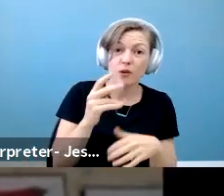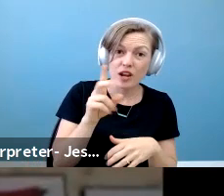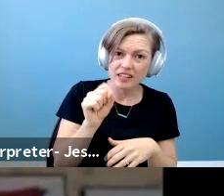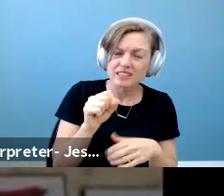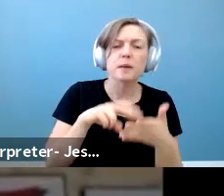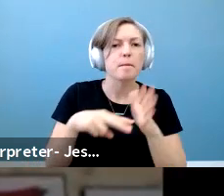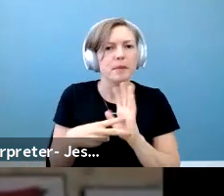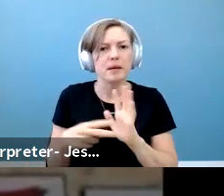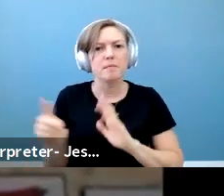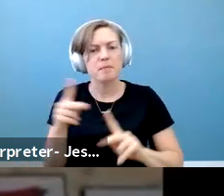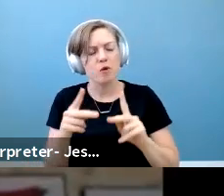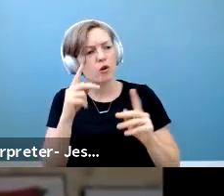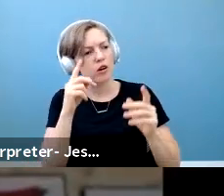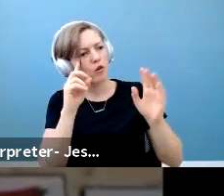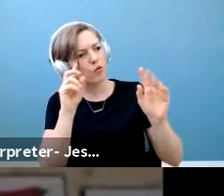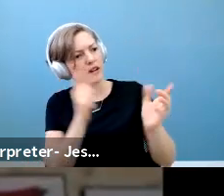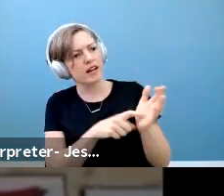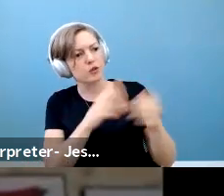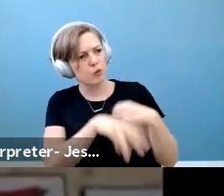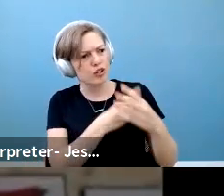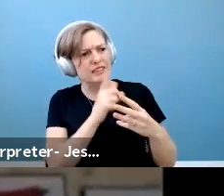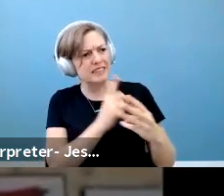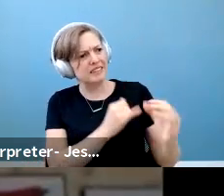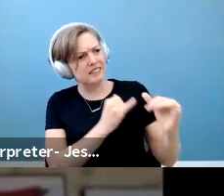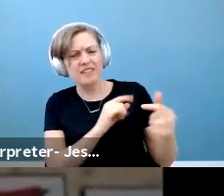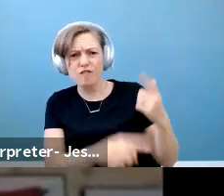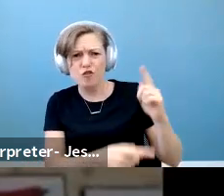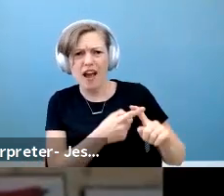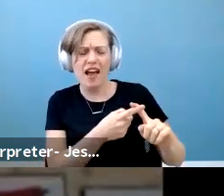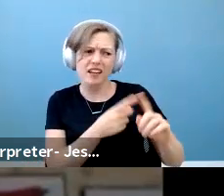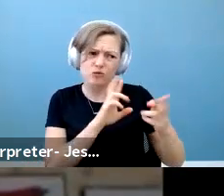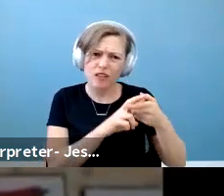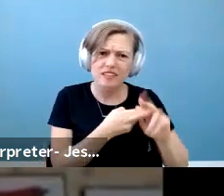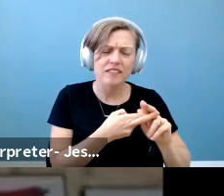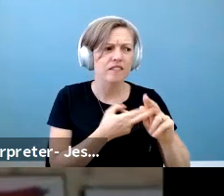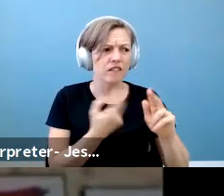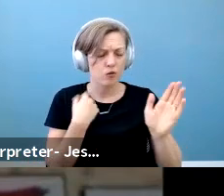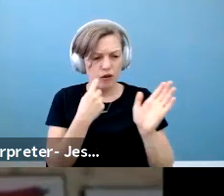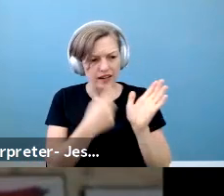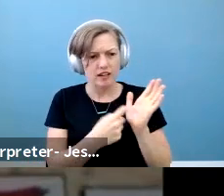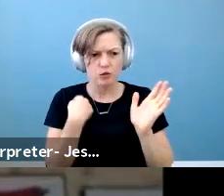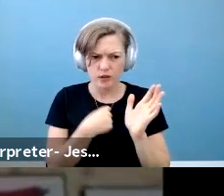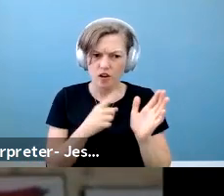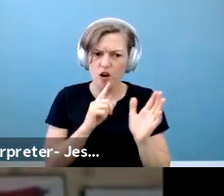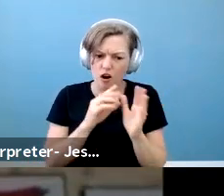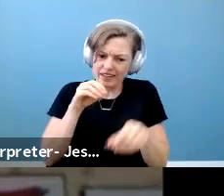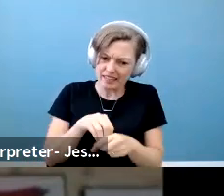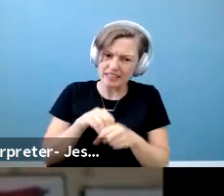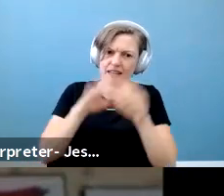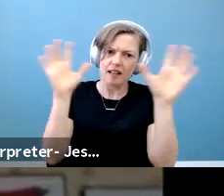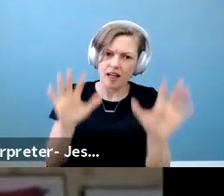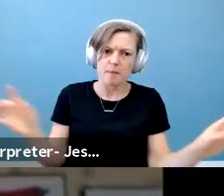that land is our kin and treat her as a relative and recognize we are in a climate